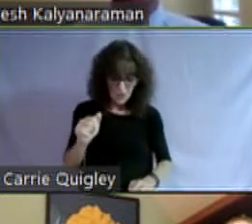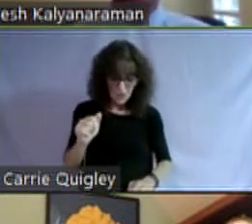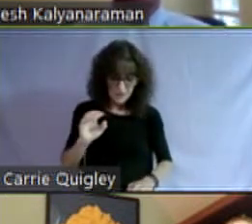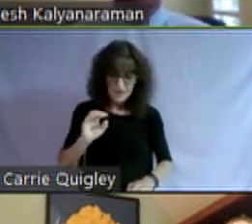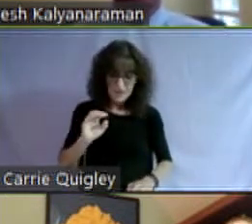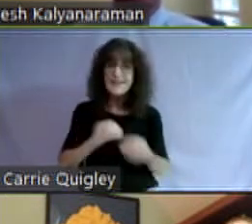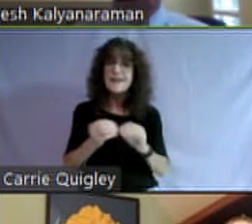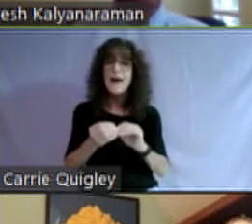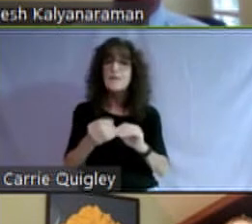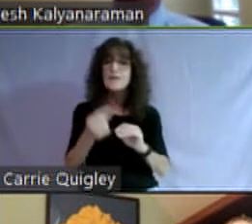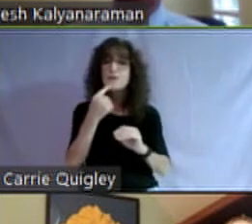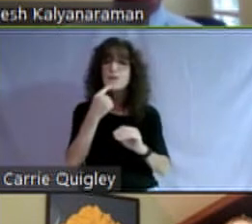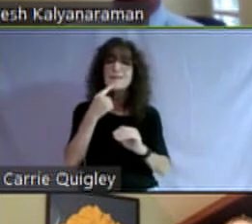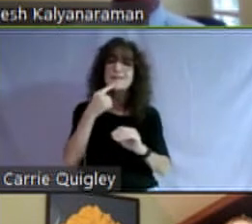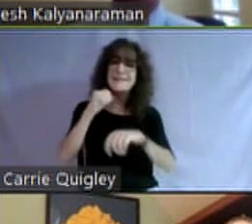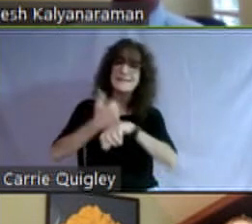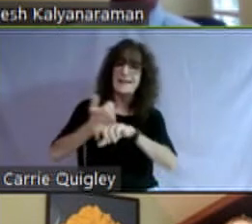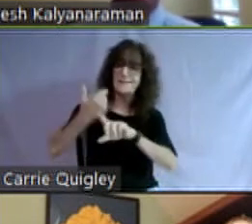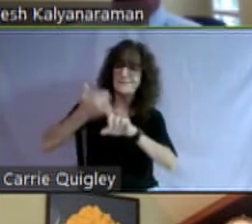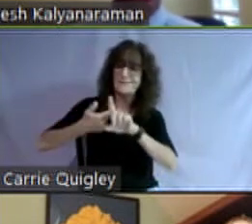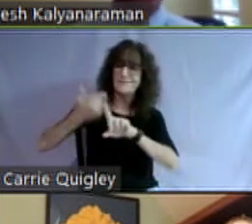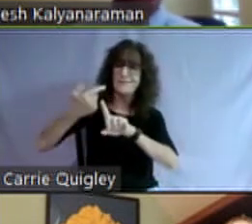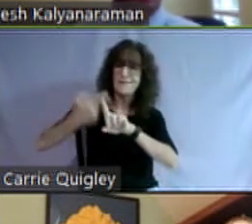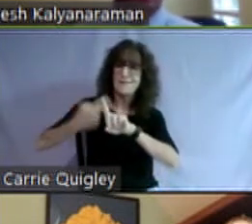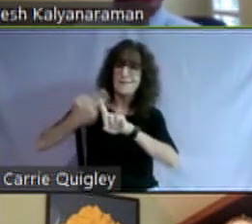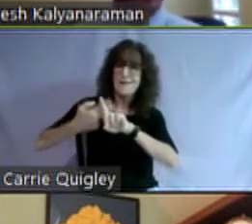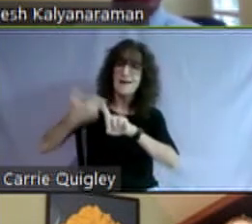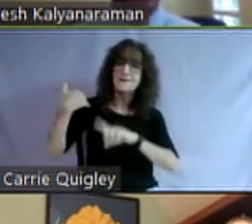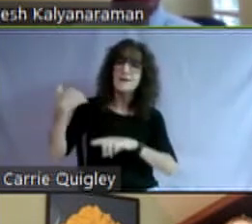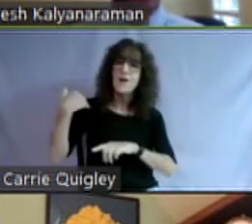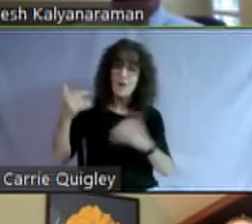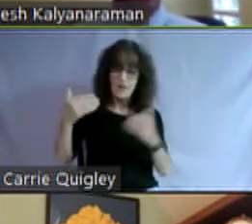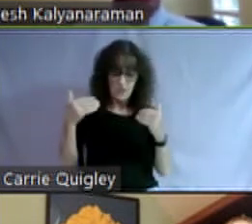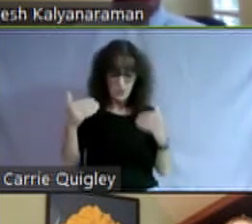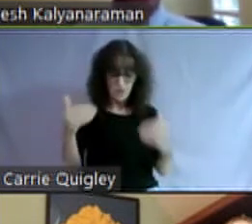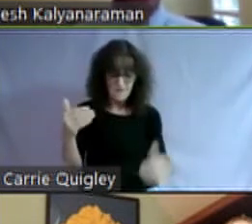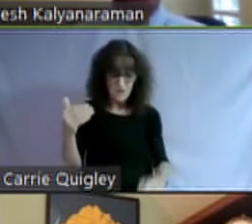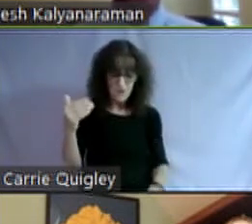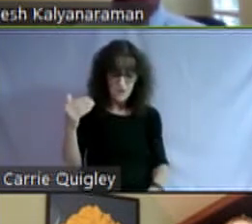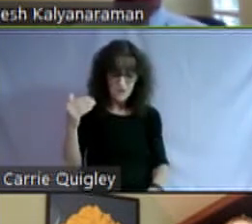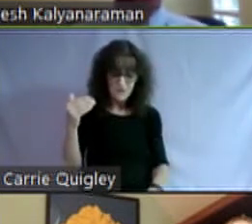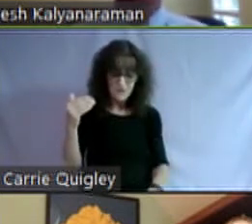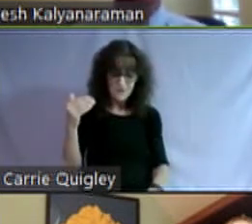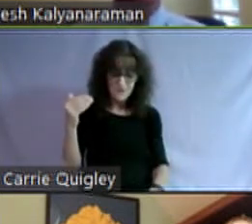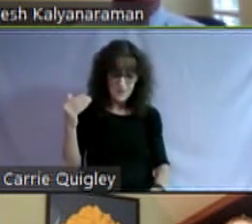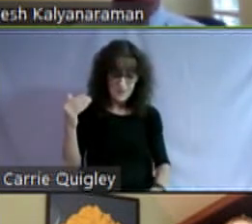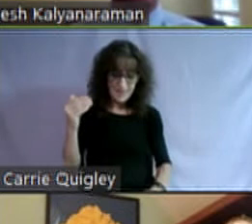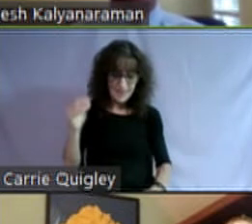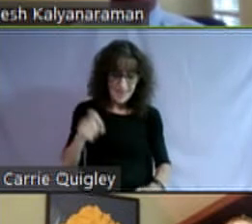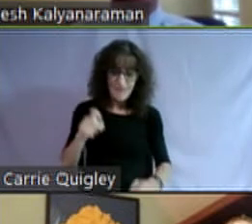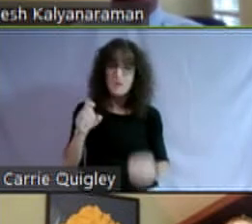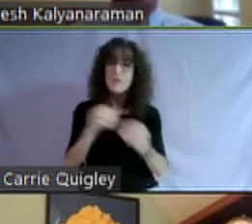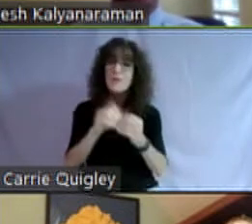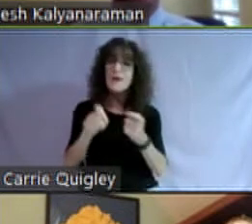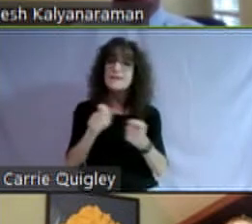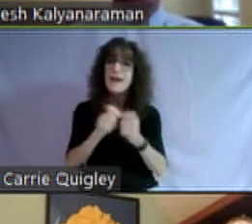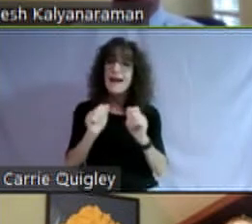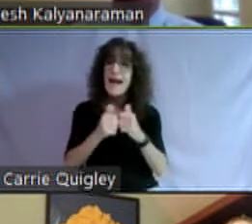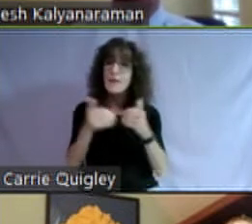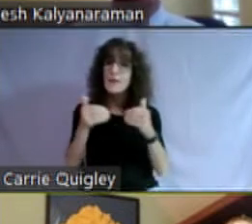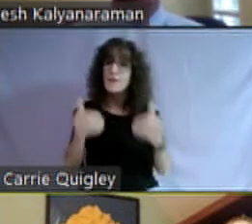set months ago, and now knowing more, we have to really be more precise in how we move